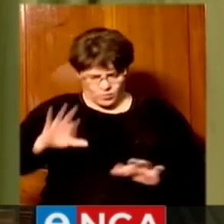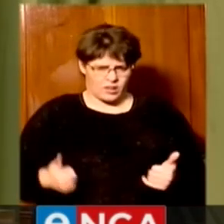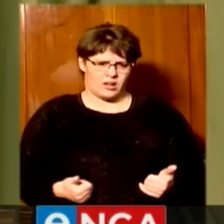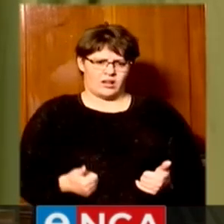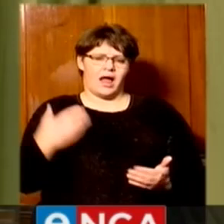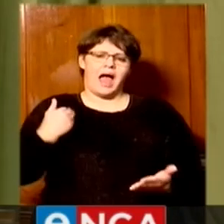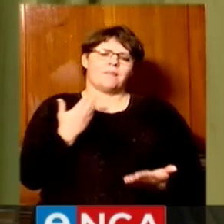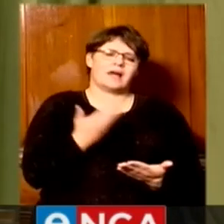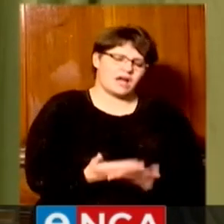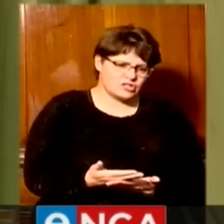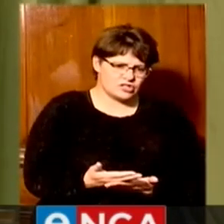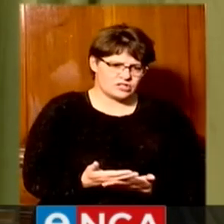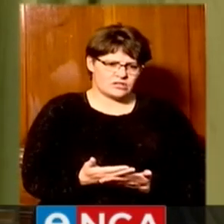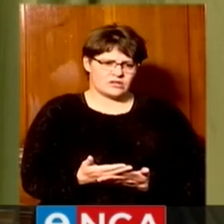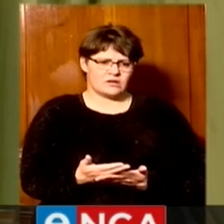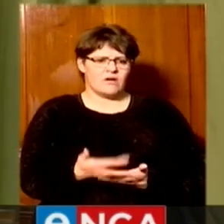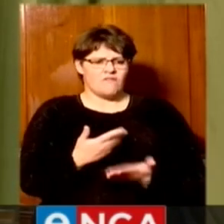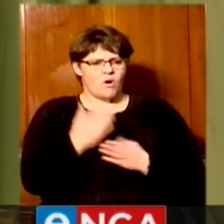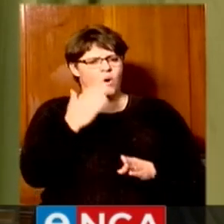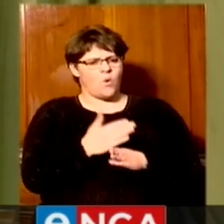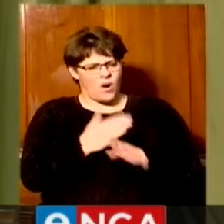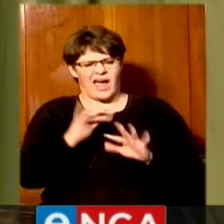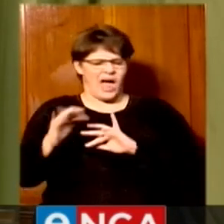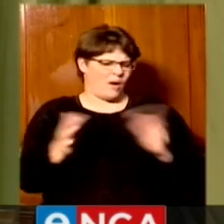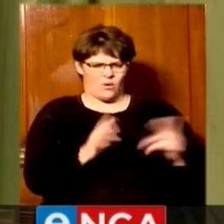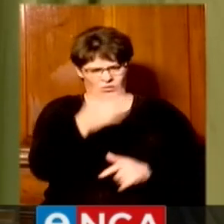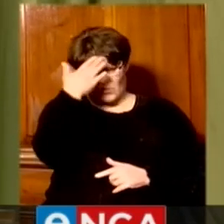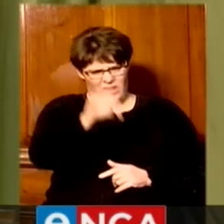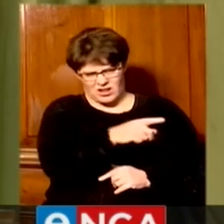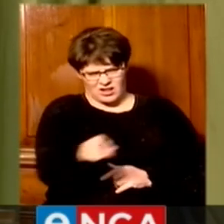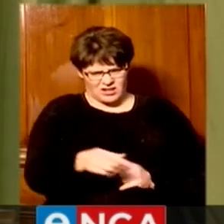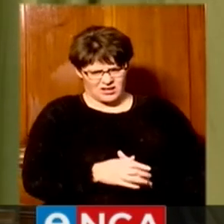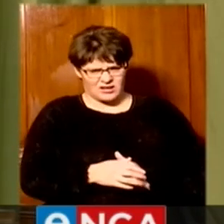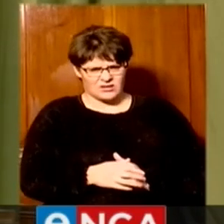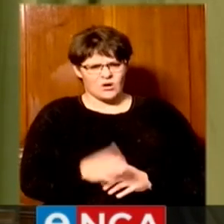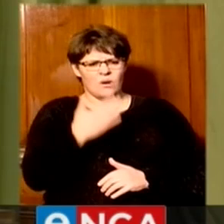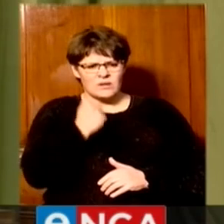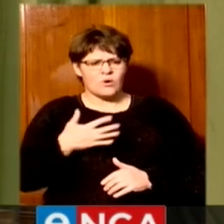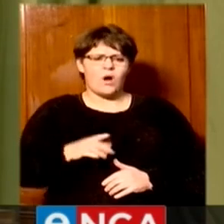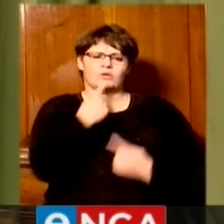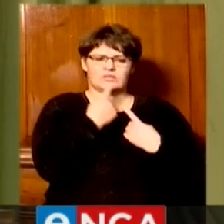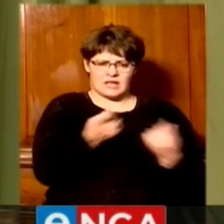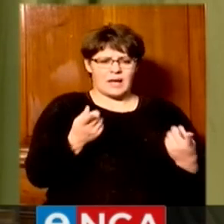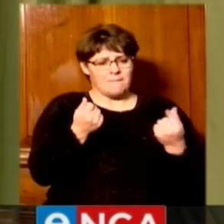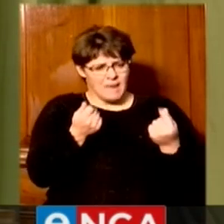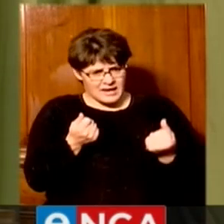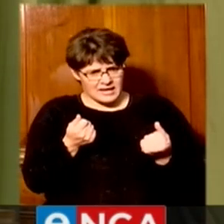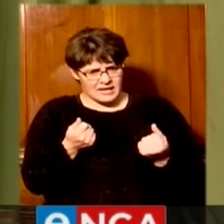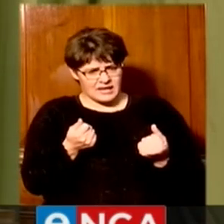ama application ahamba kanjani. And ngicela nokusho futhi ukuthi le mali le ye